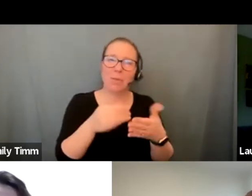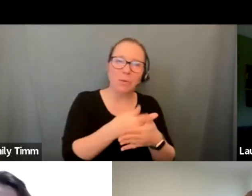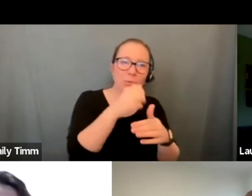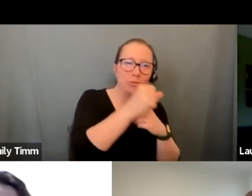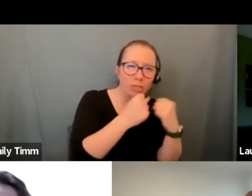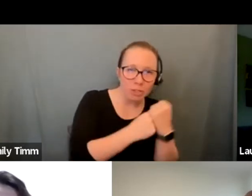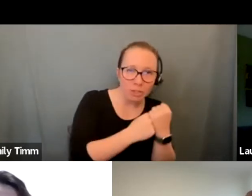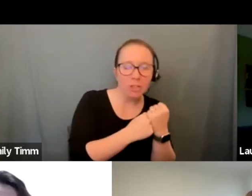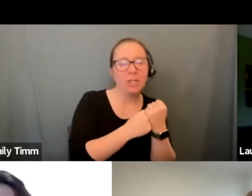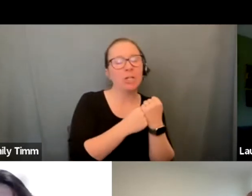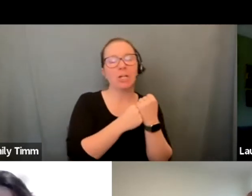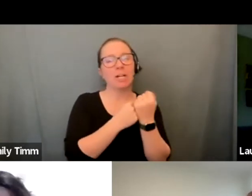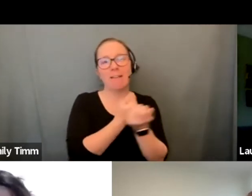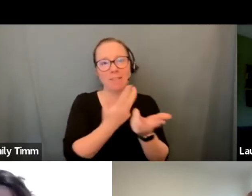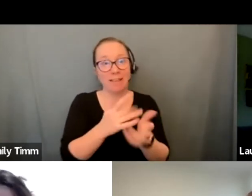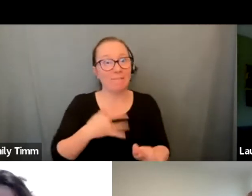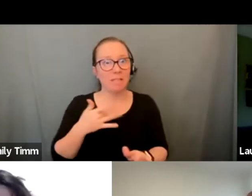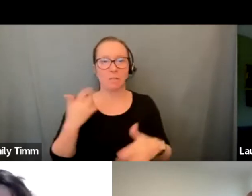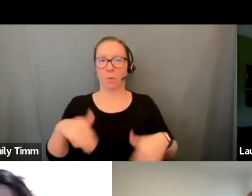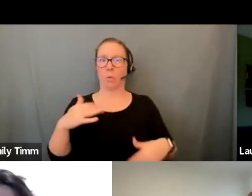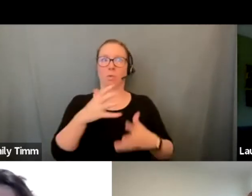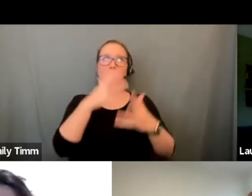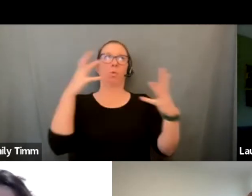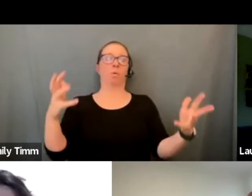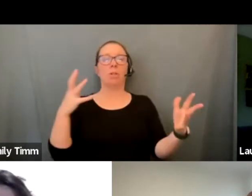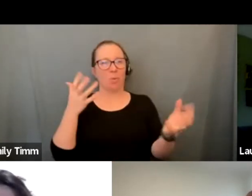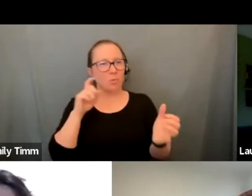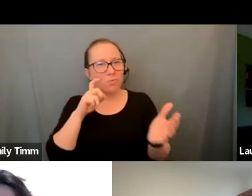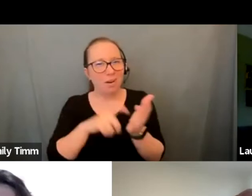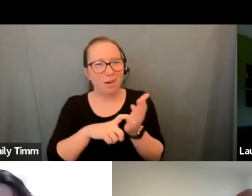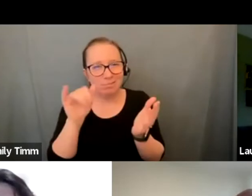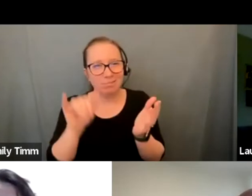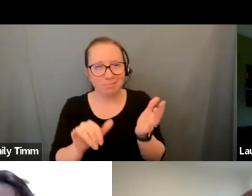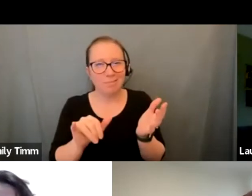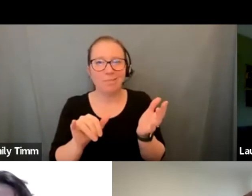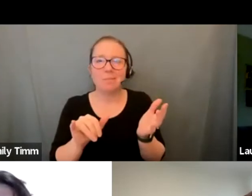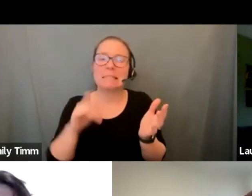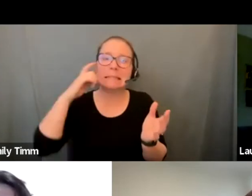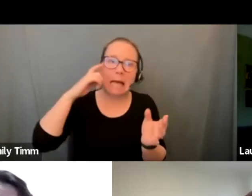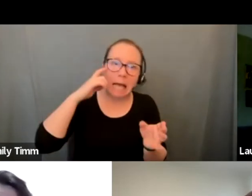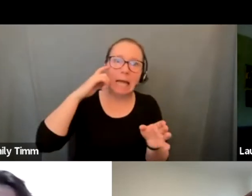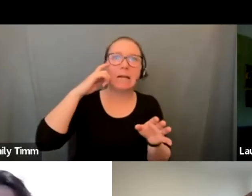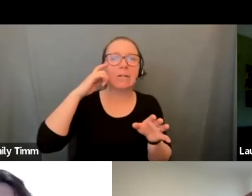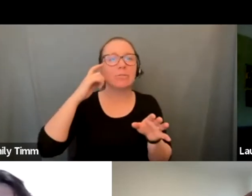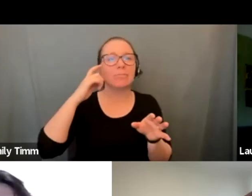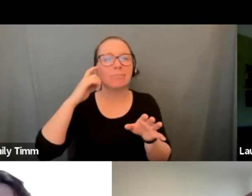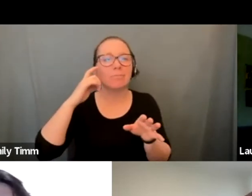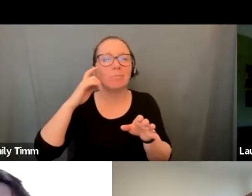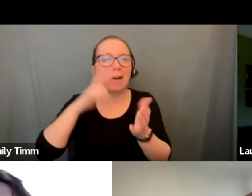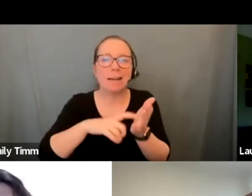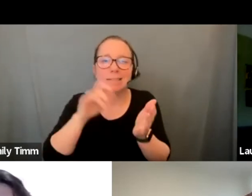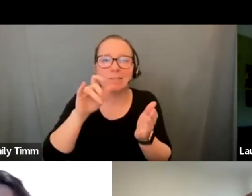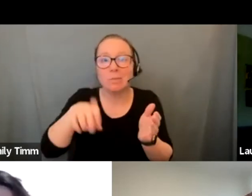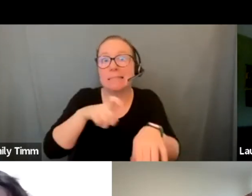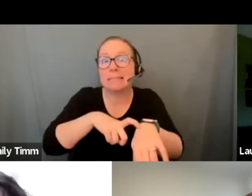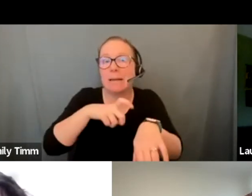this. And it feels daunting, and I just want to recognize that it takes time to kind of think through all of this. And so if